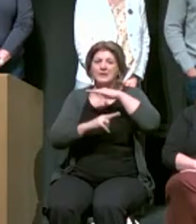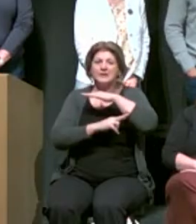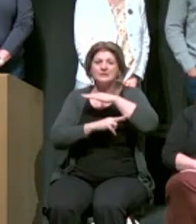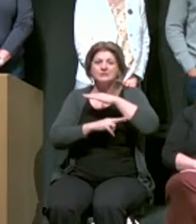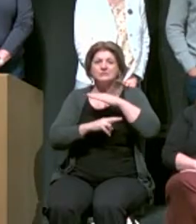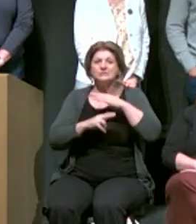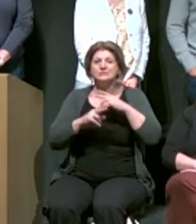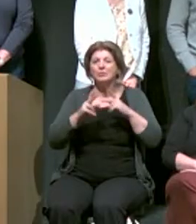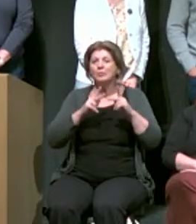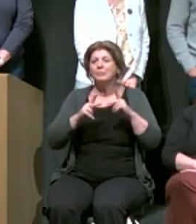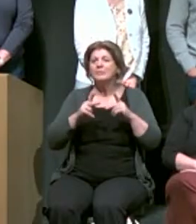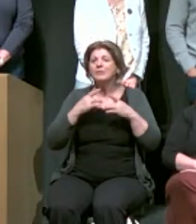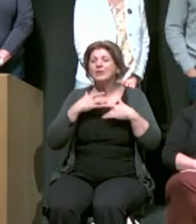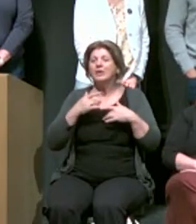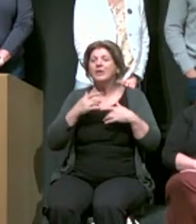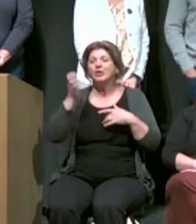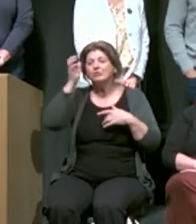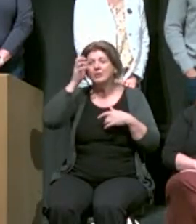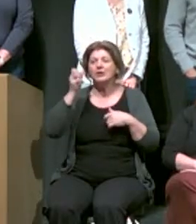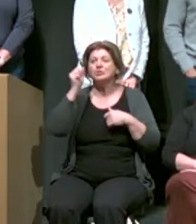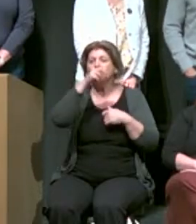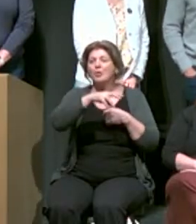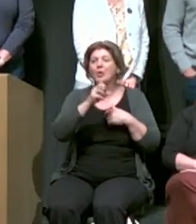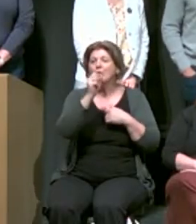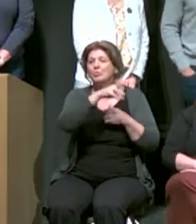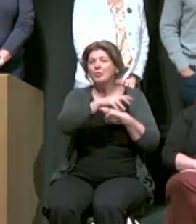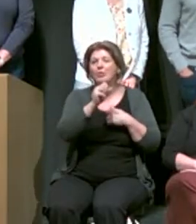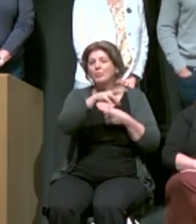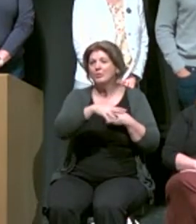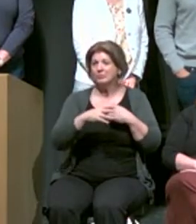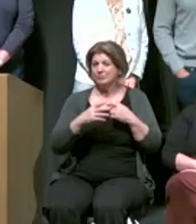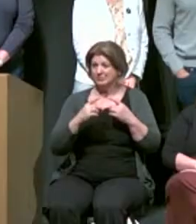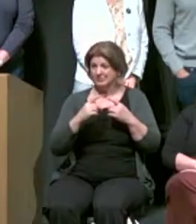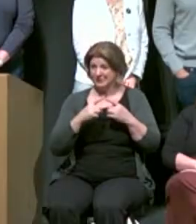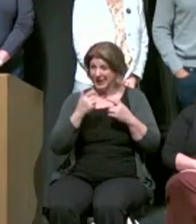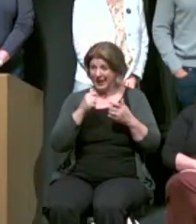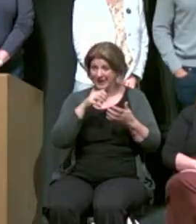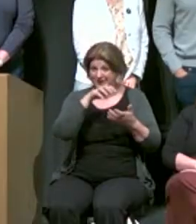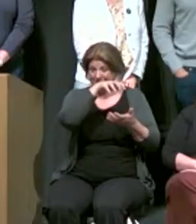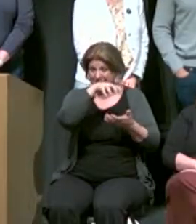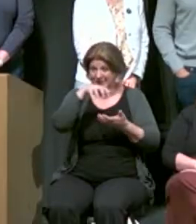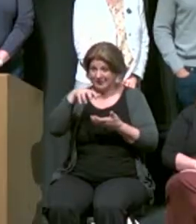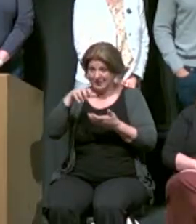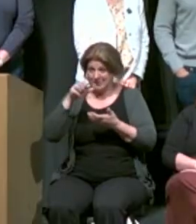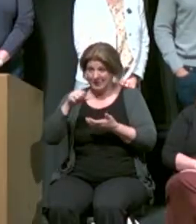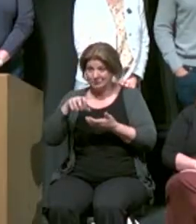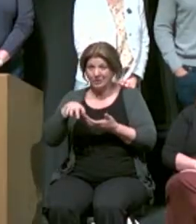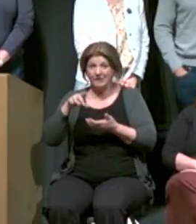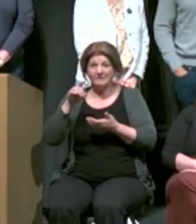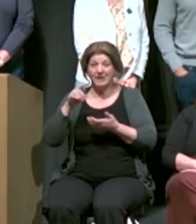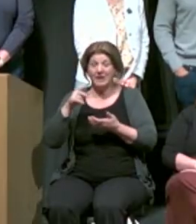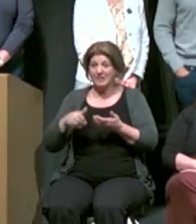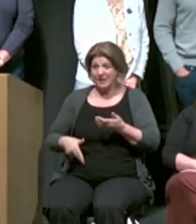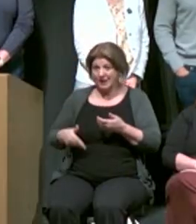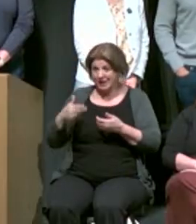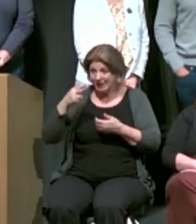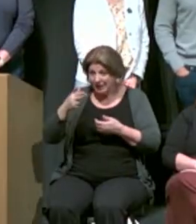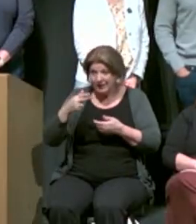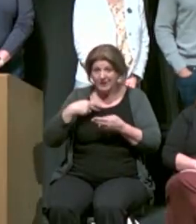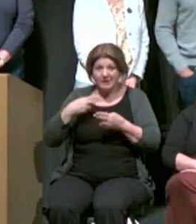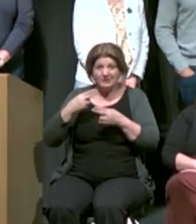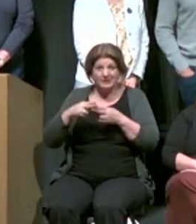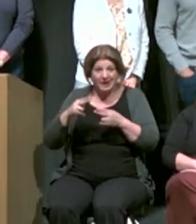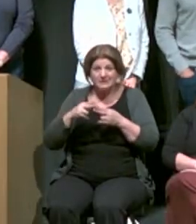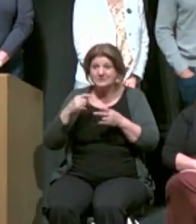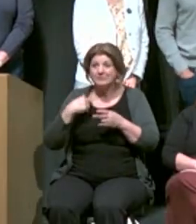people will be tossing things over, anything that would be possibly locating like weapons or anything that had